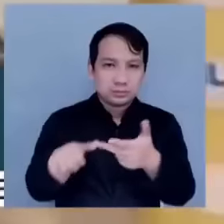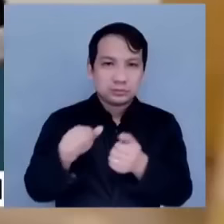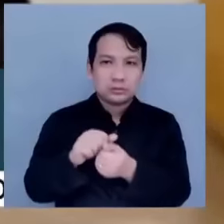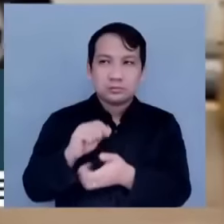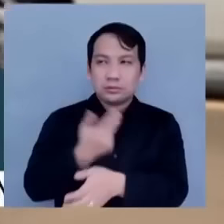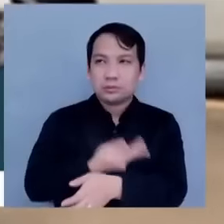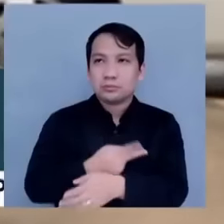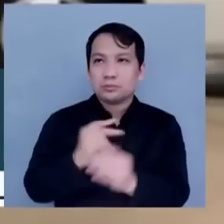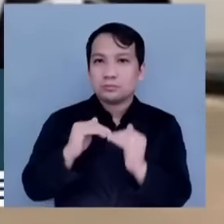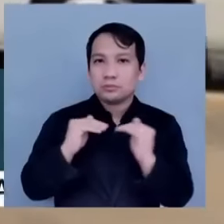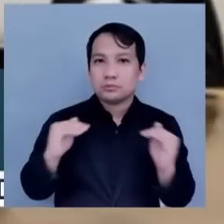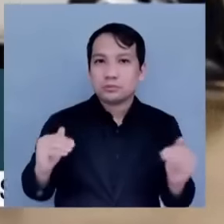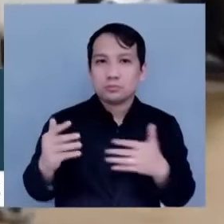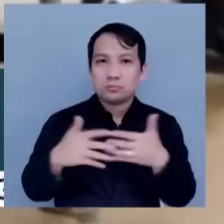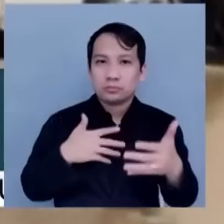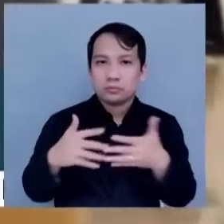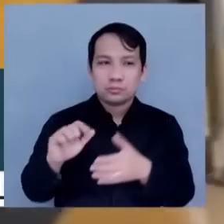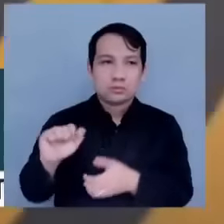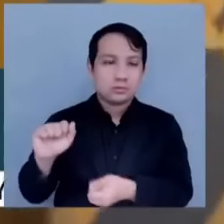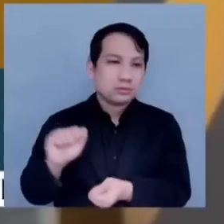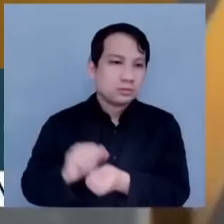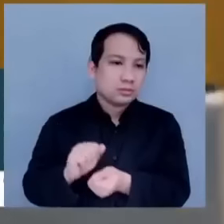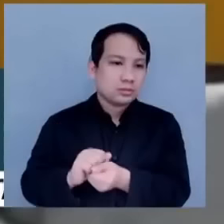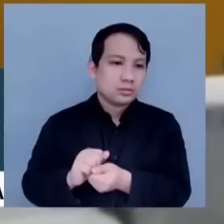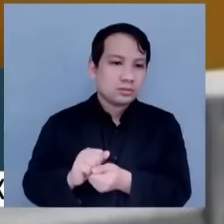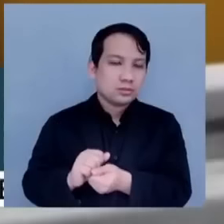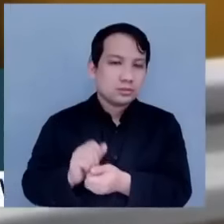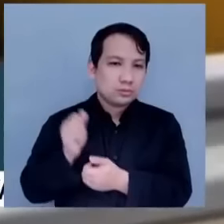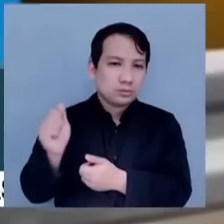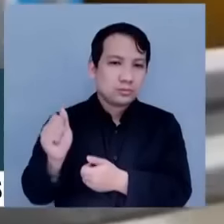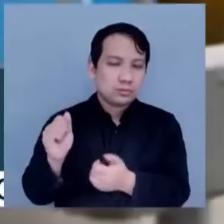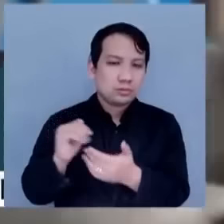know, whatever it is always a